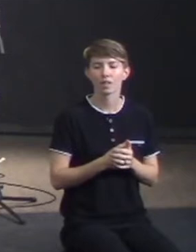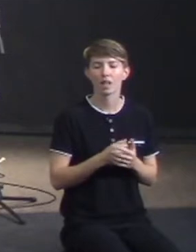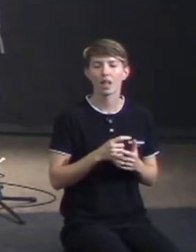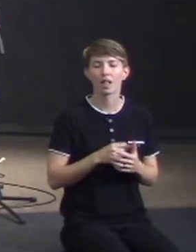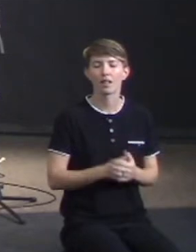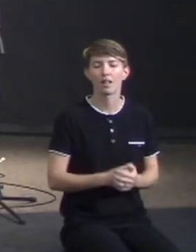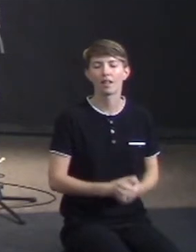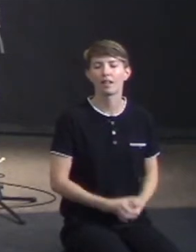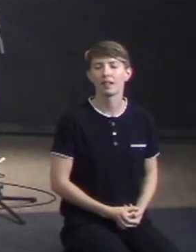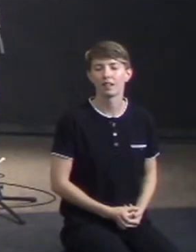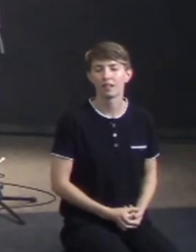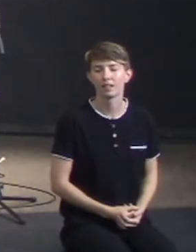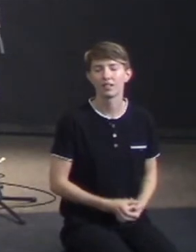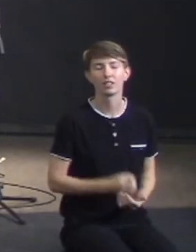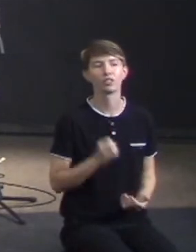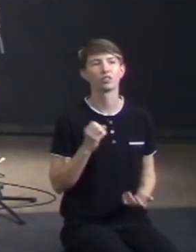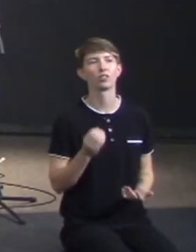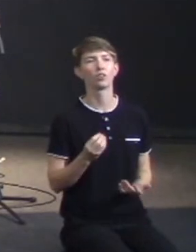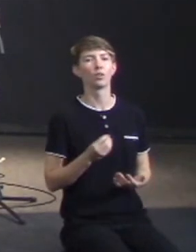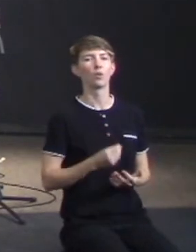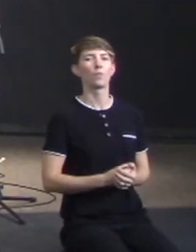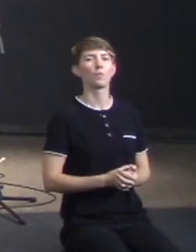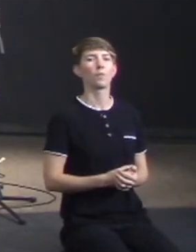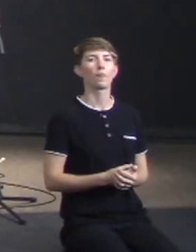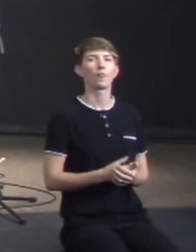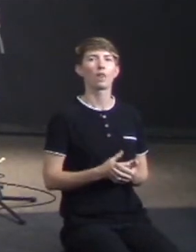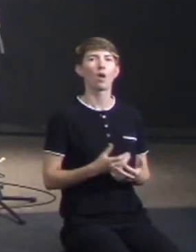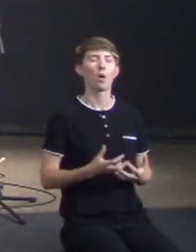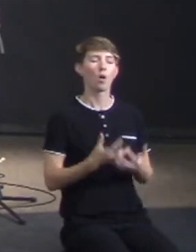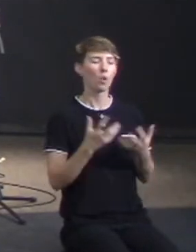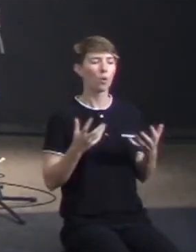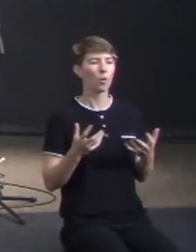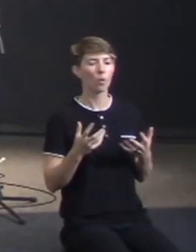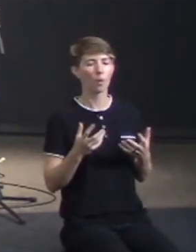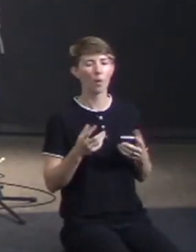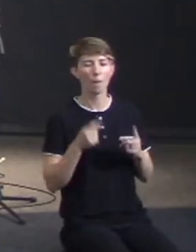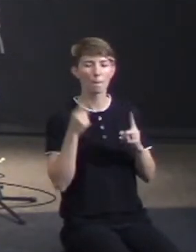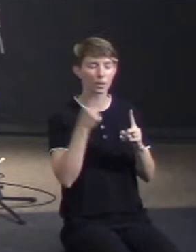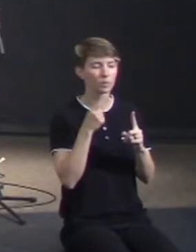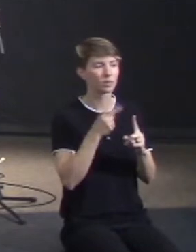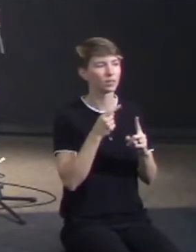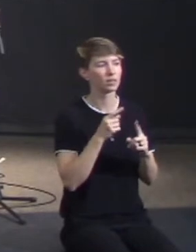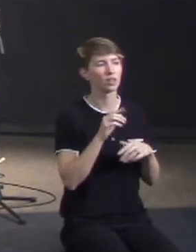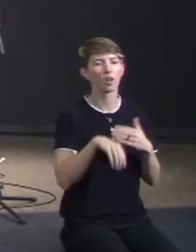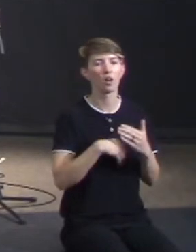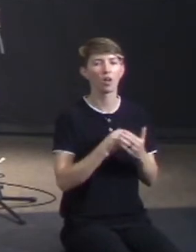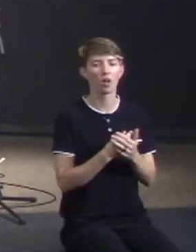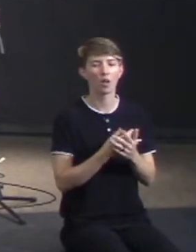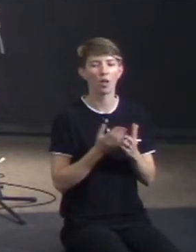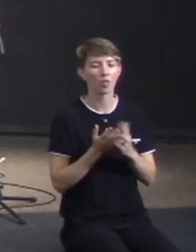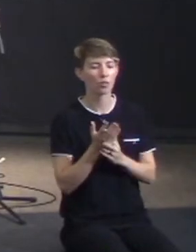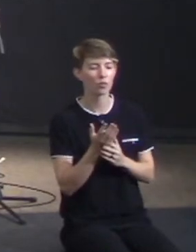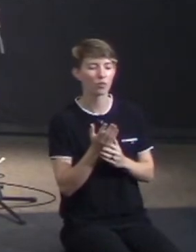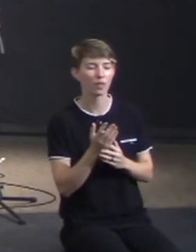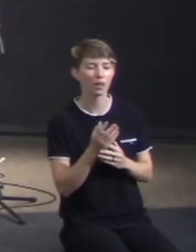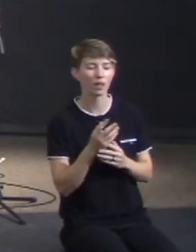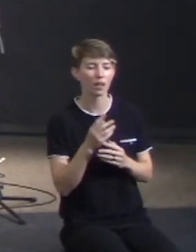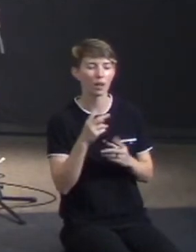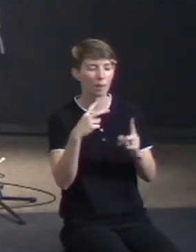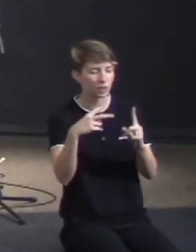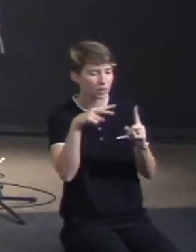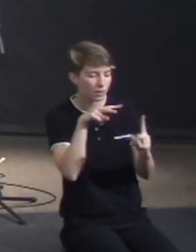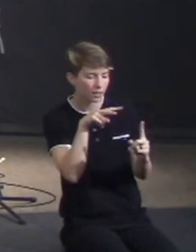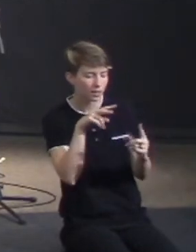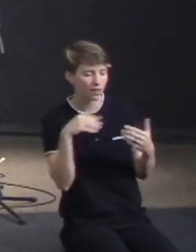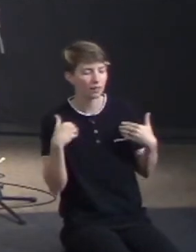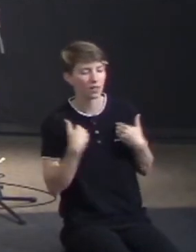traps. So the whole purpose is it's all throughout the eyes of the animals, and they scheme to figure out how to